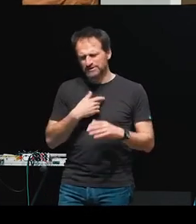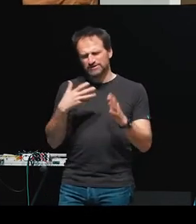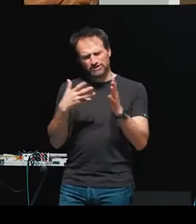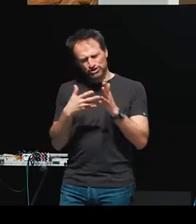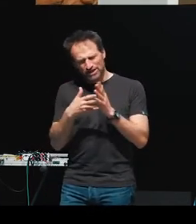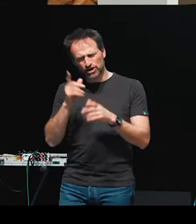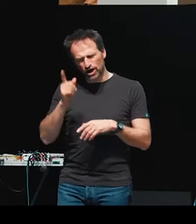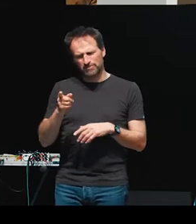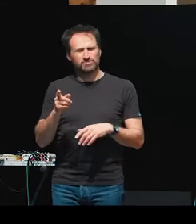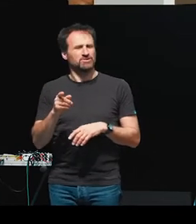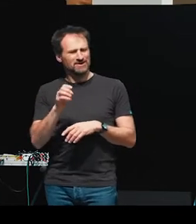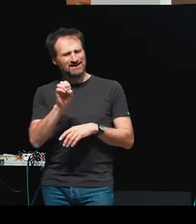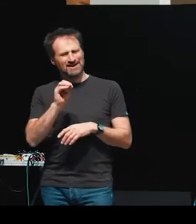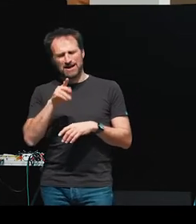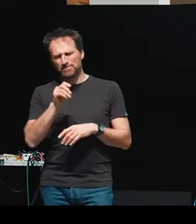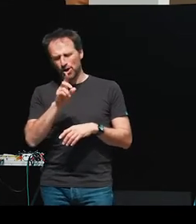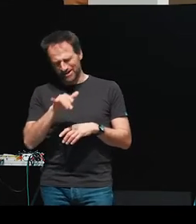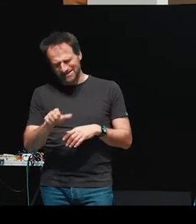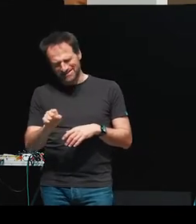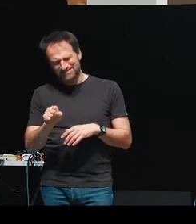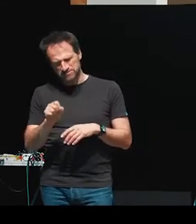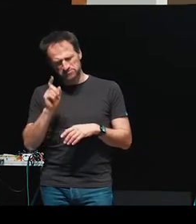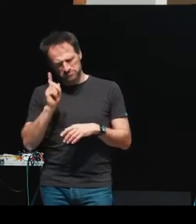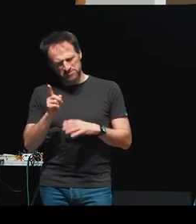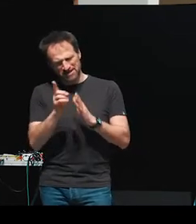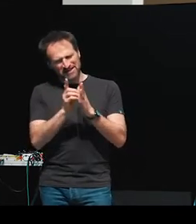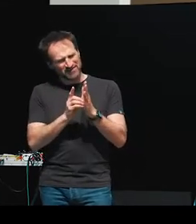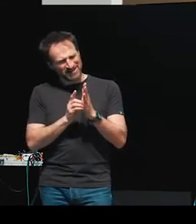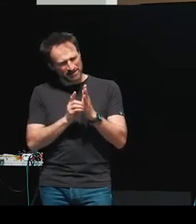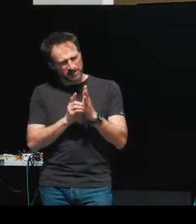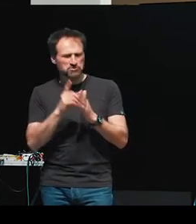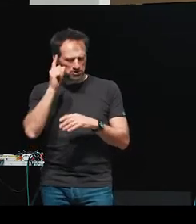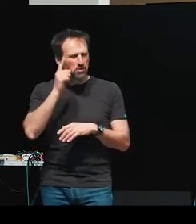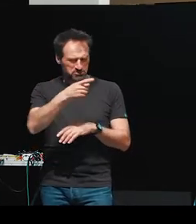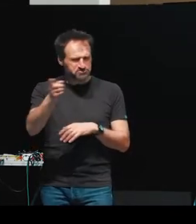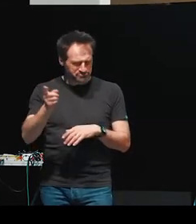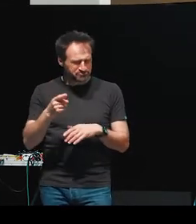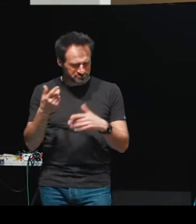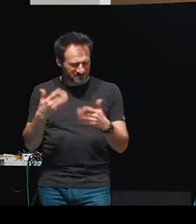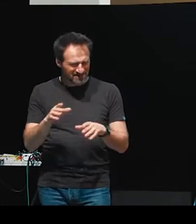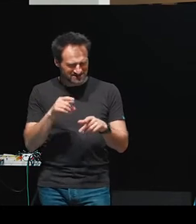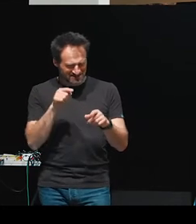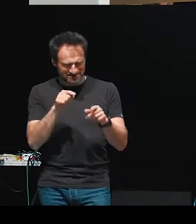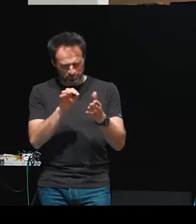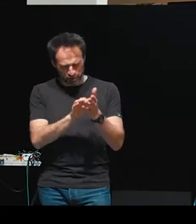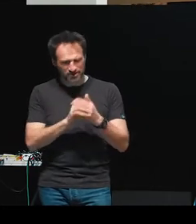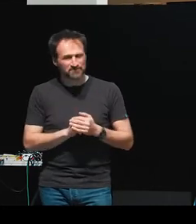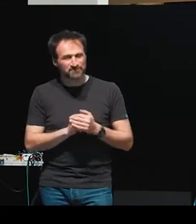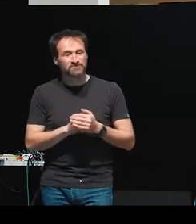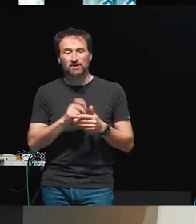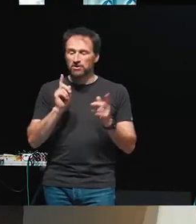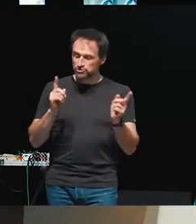defined. I'm sure most of you have done this at some point. So again, we had